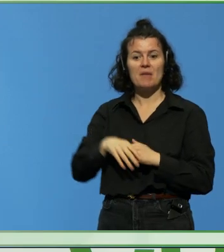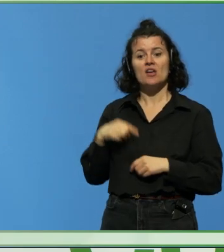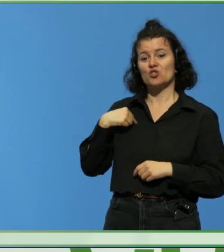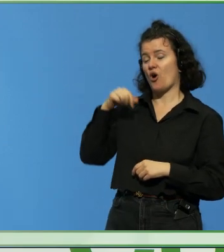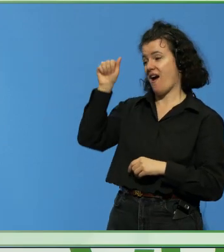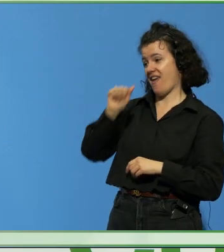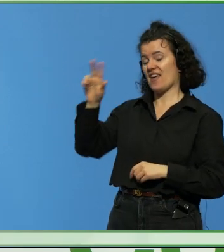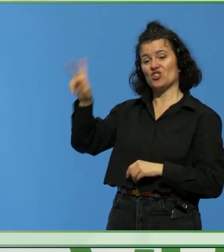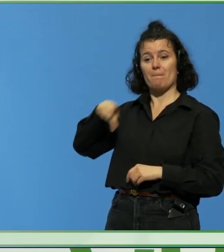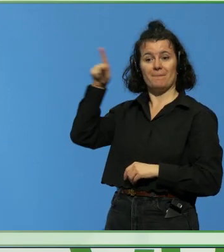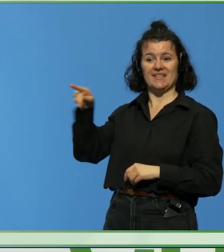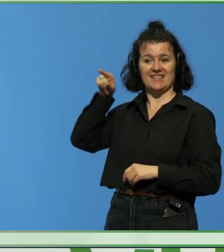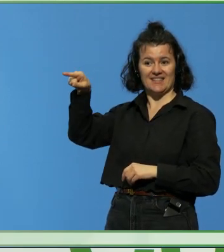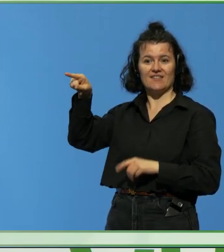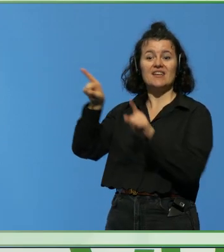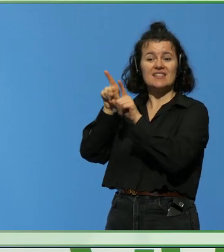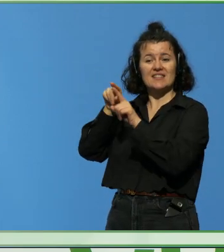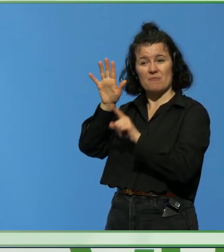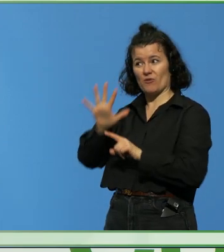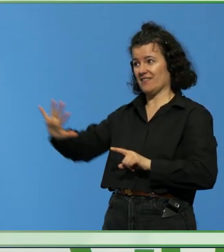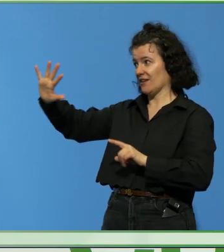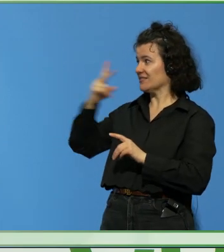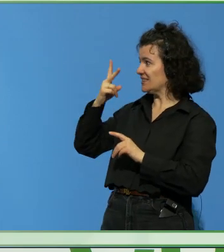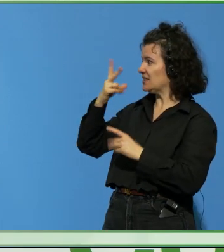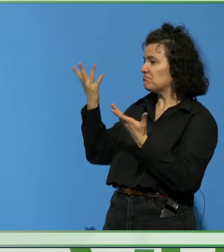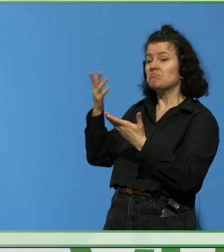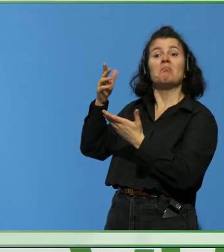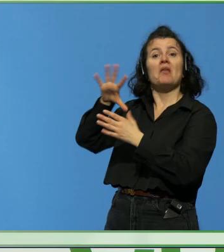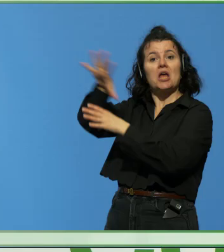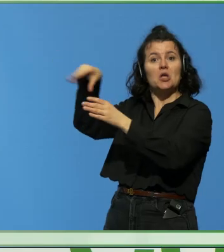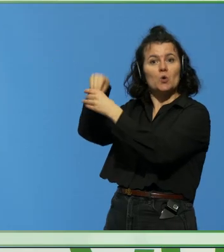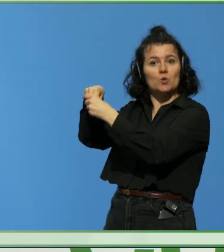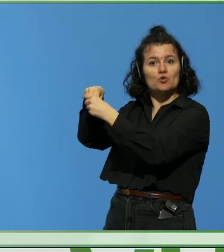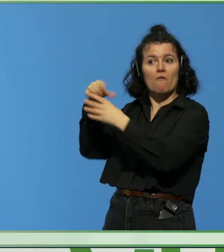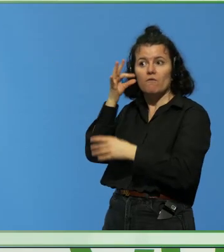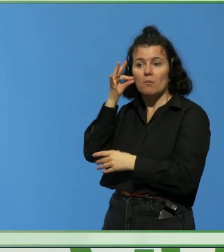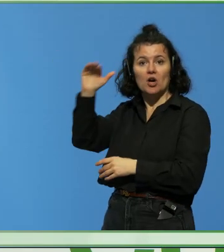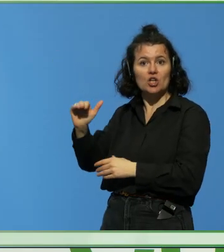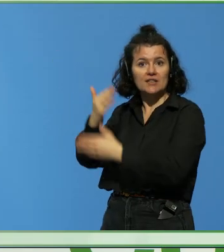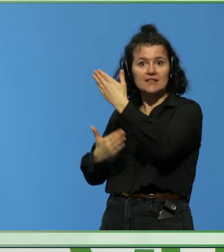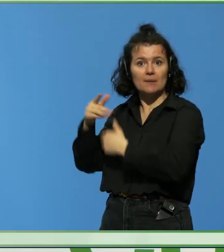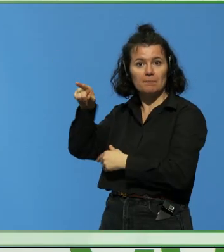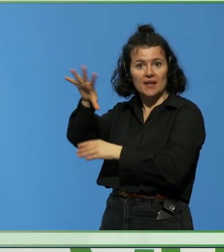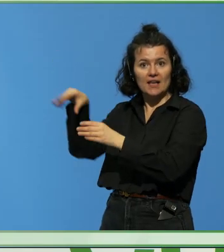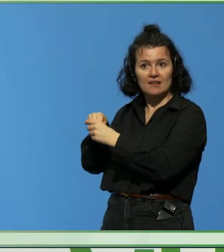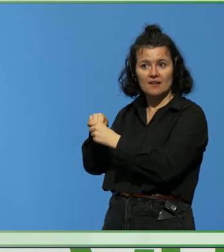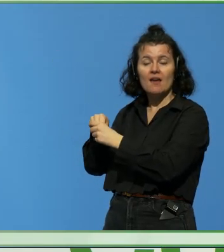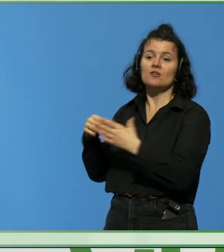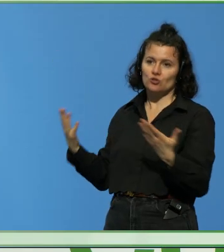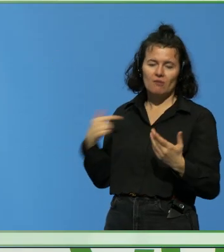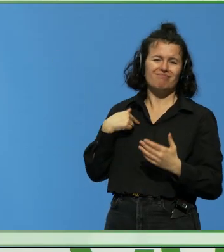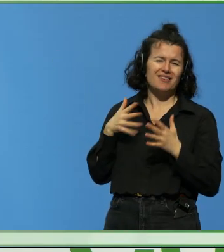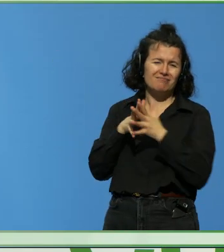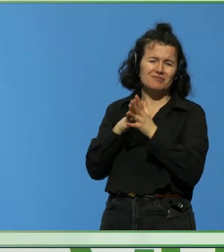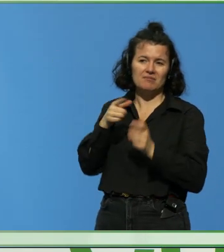with disability in all the areas. They were facing a lot of challenges, but we also witnessed